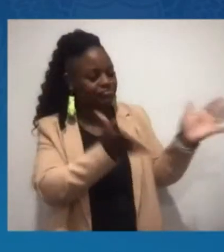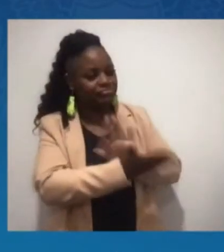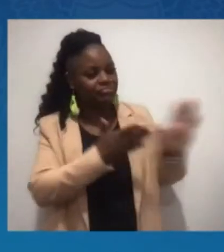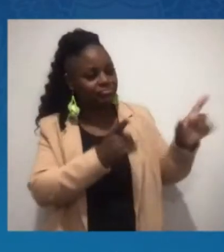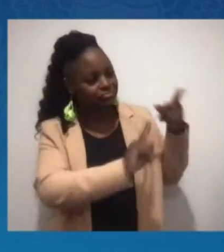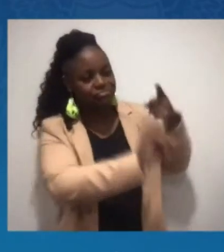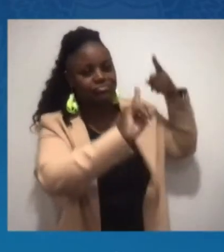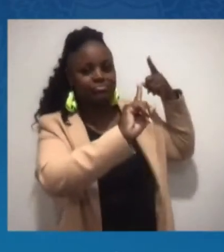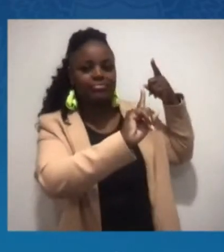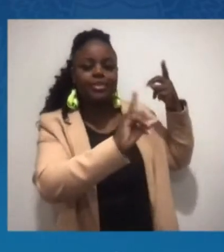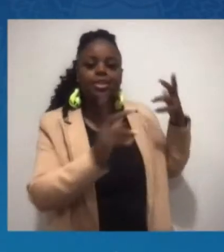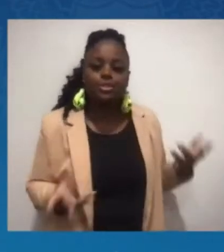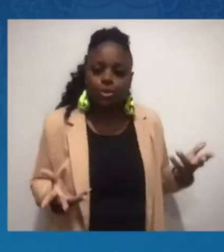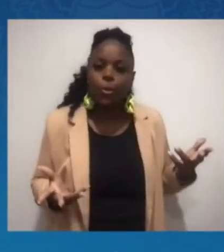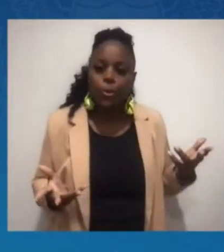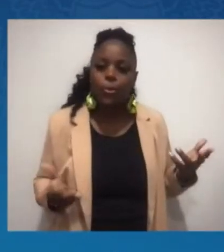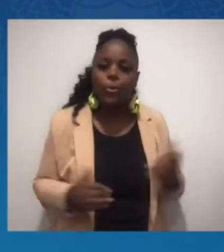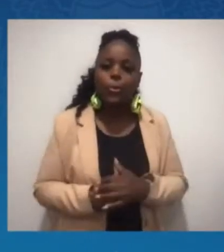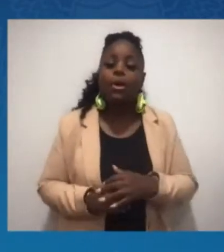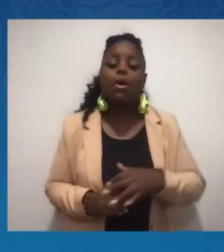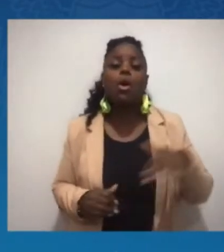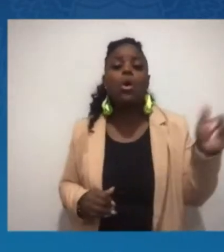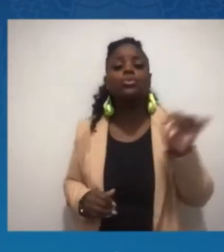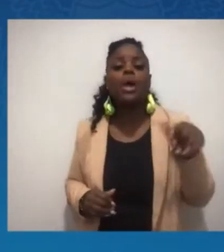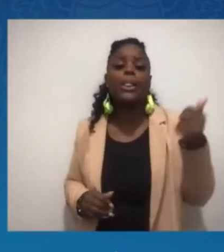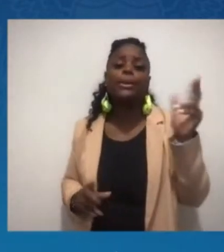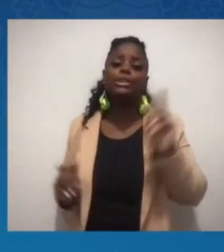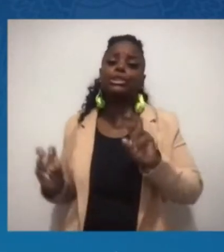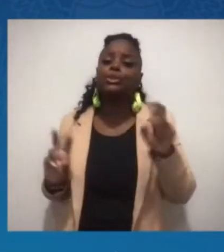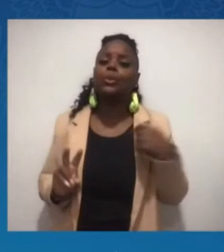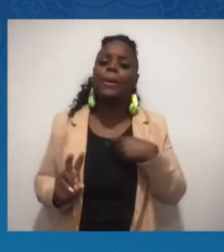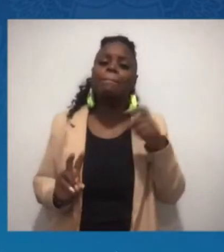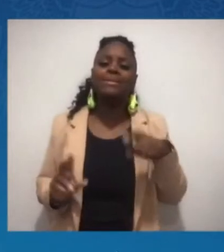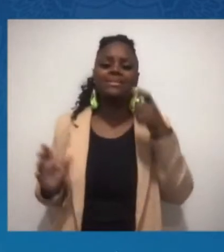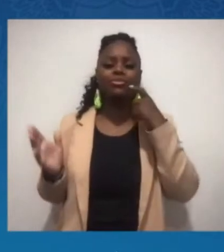I think, acknowledged, which is